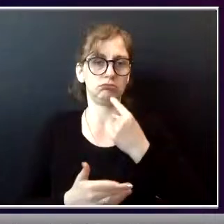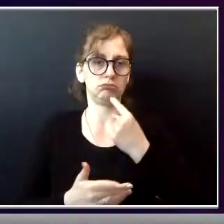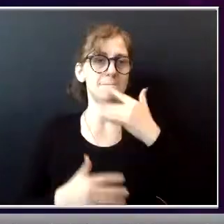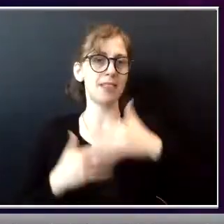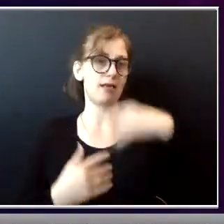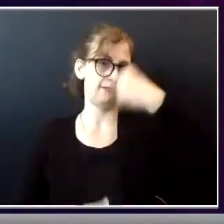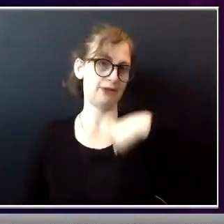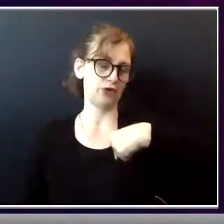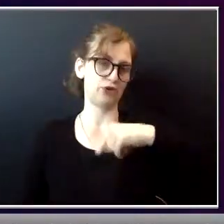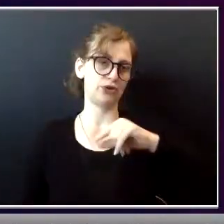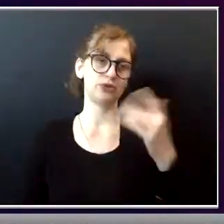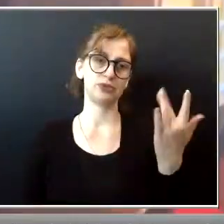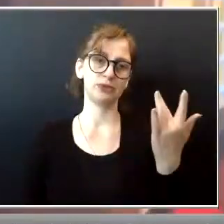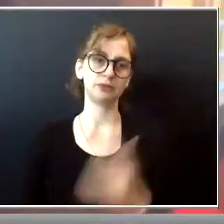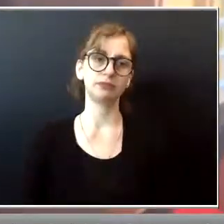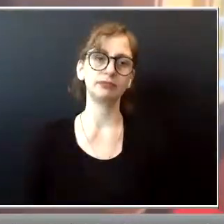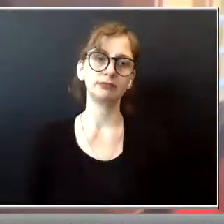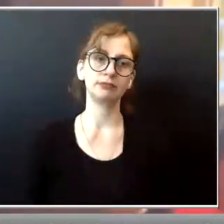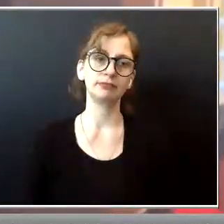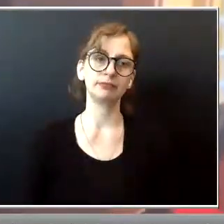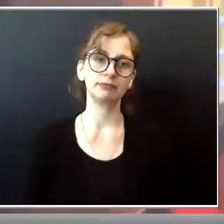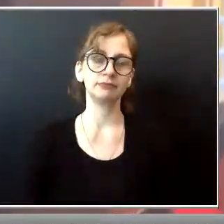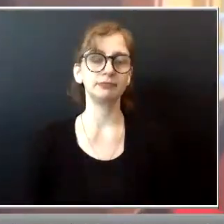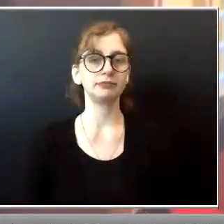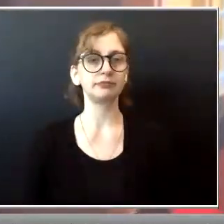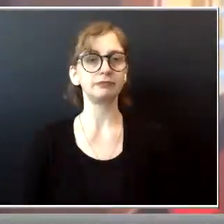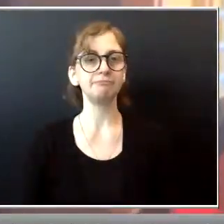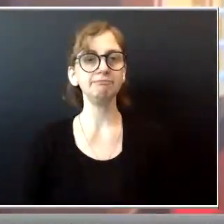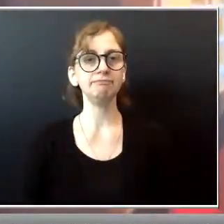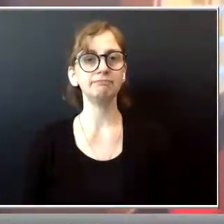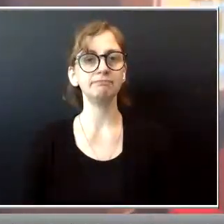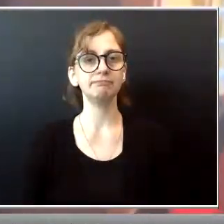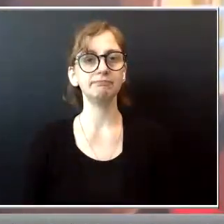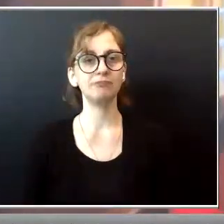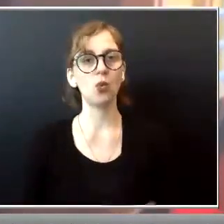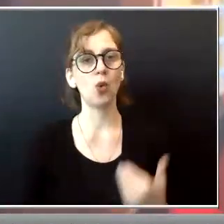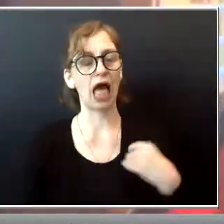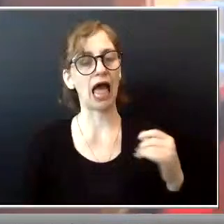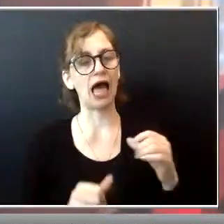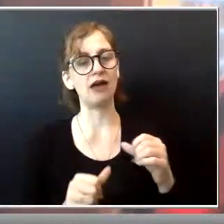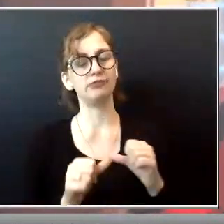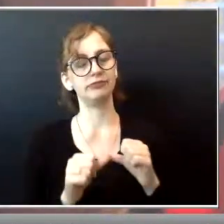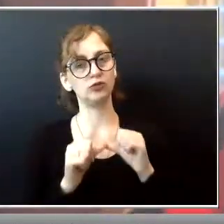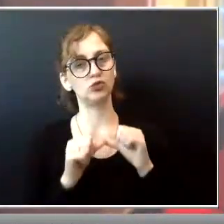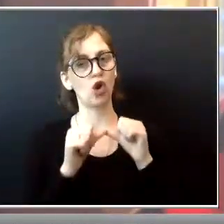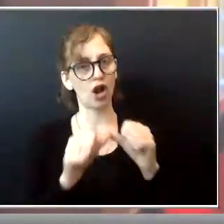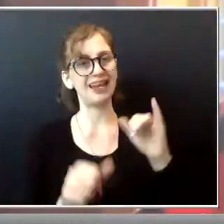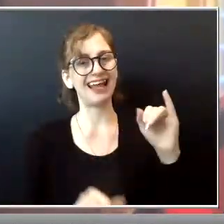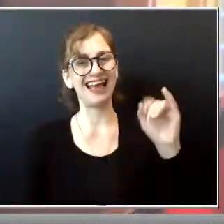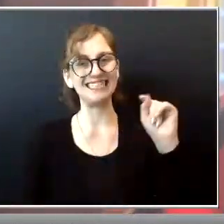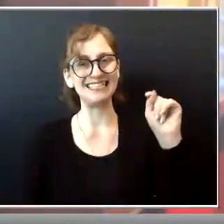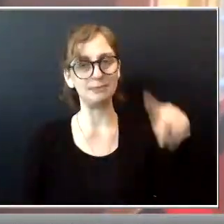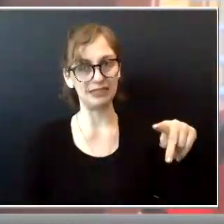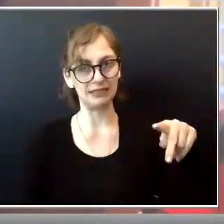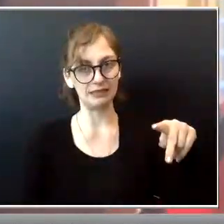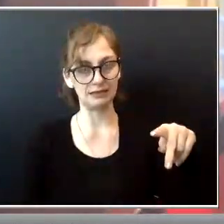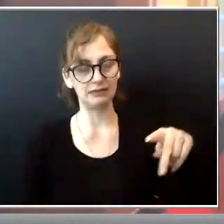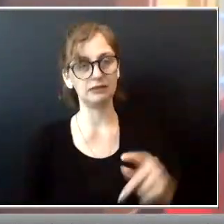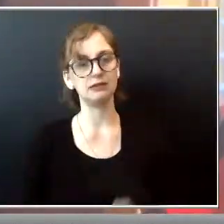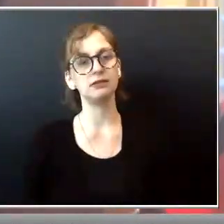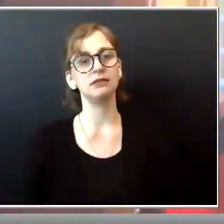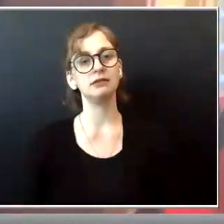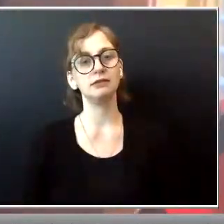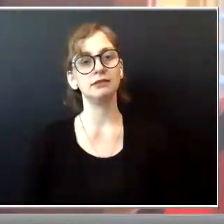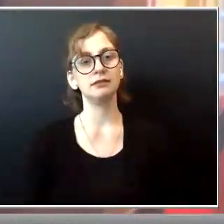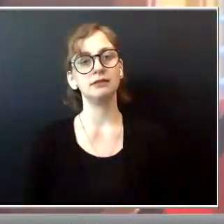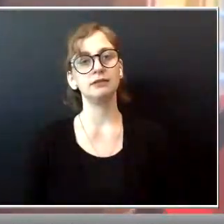thinners? Well, I have chronic ITP, and I